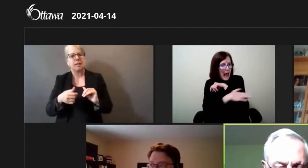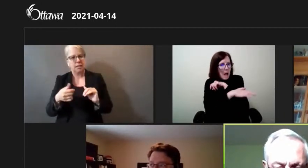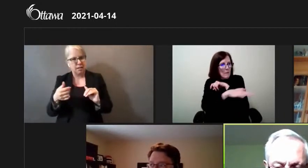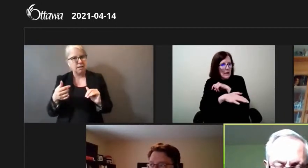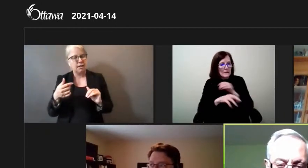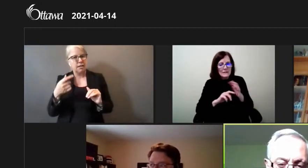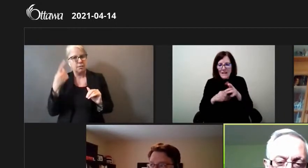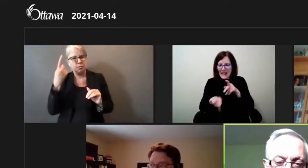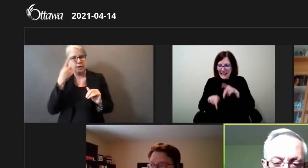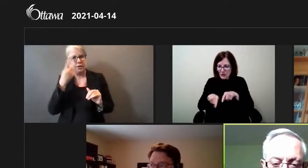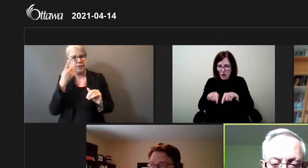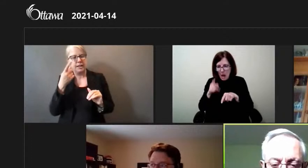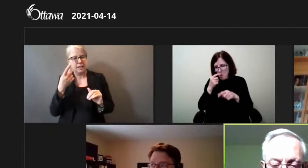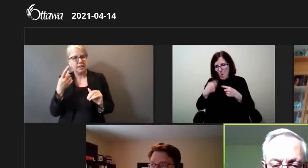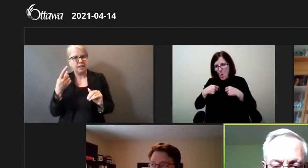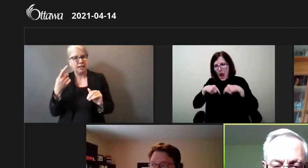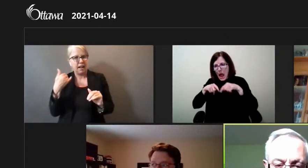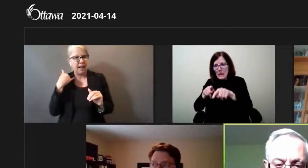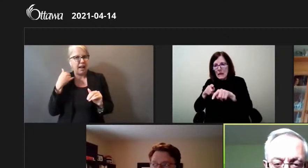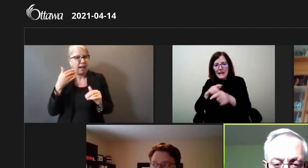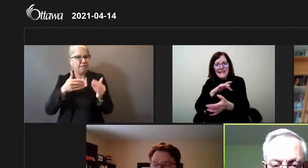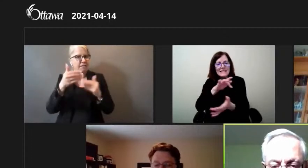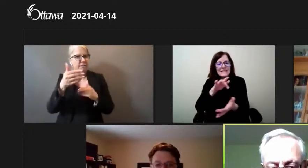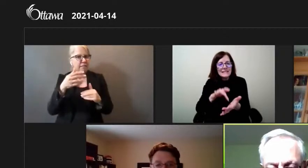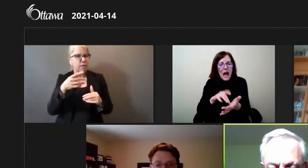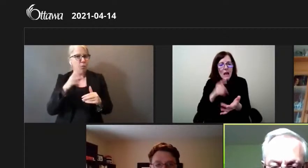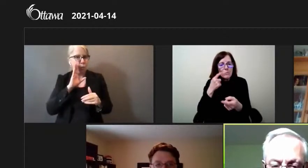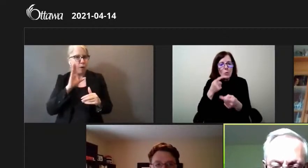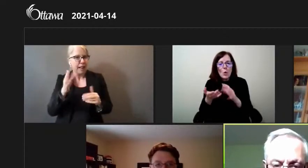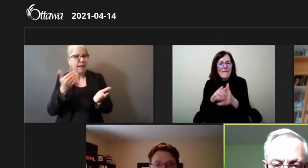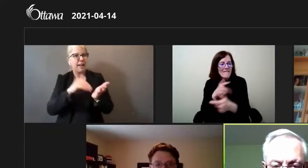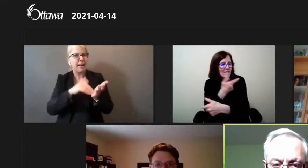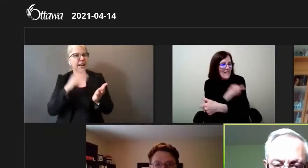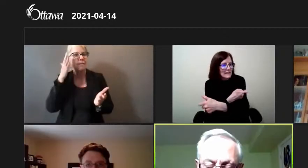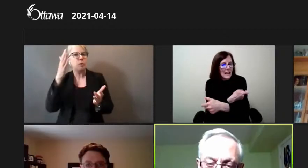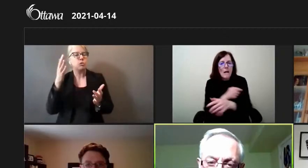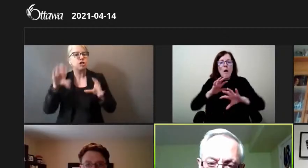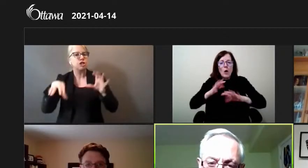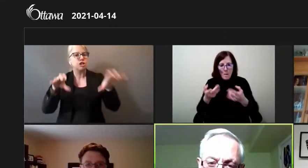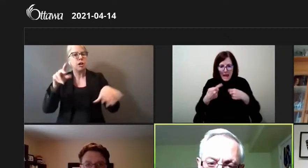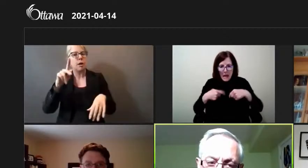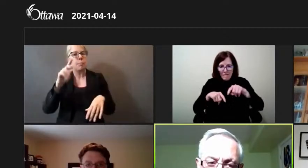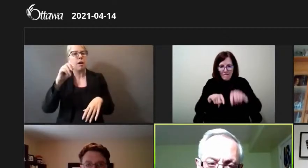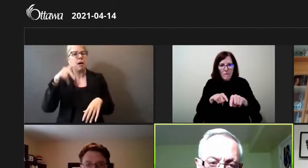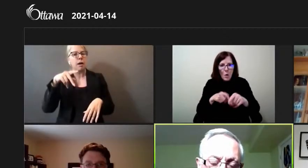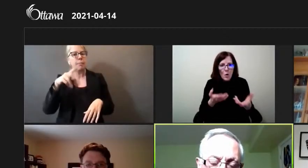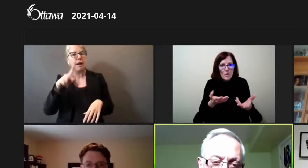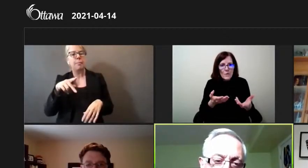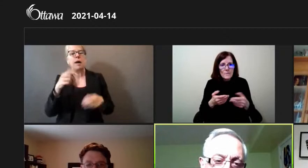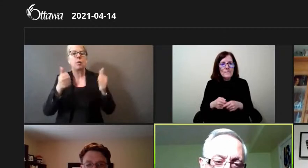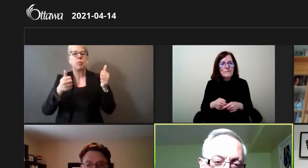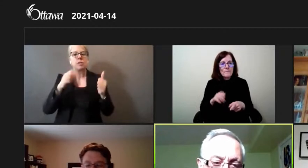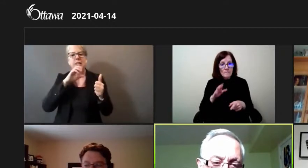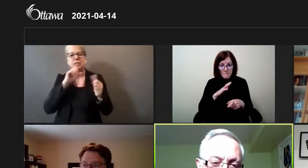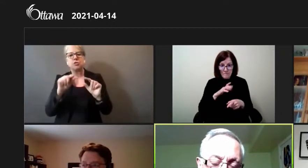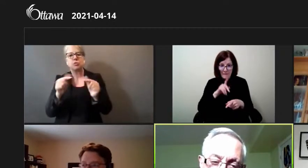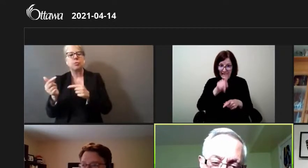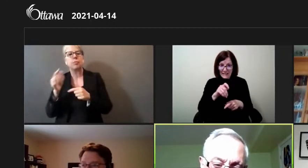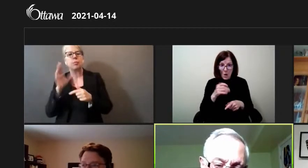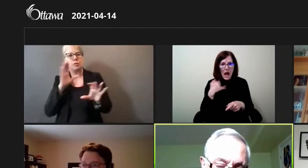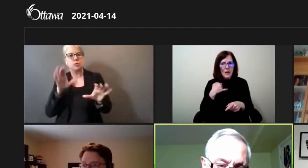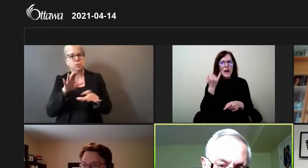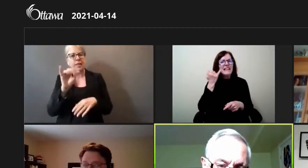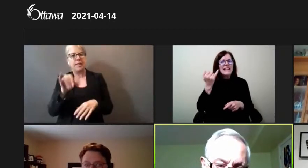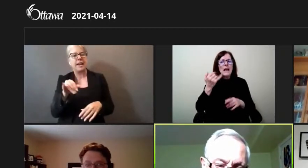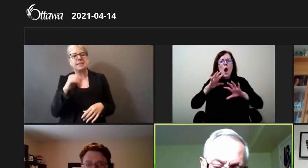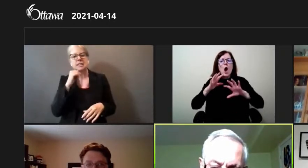Is there an idea it's going to happen again, and if do you know when? At which age group you think that will happen? And it's